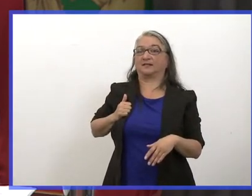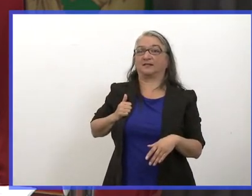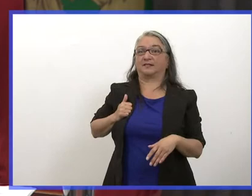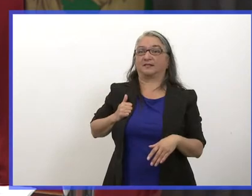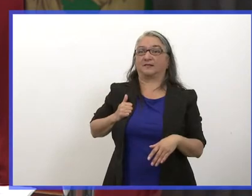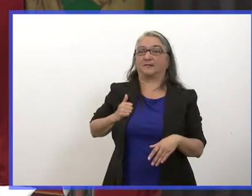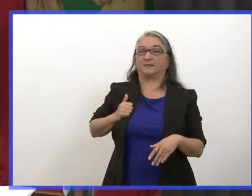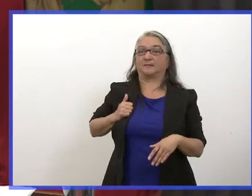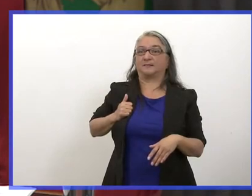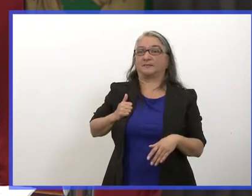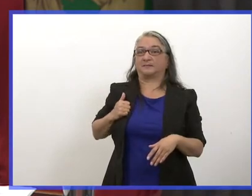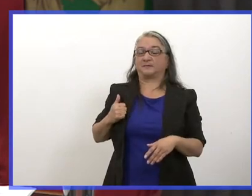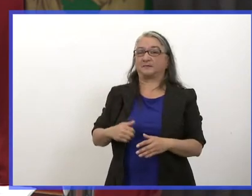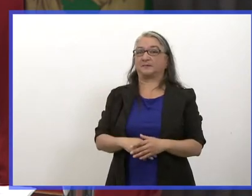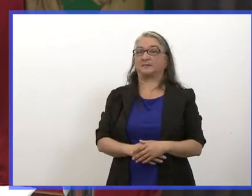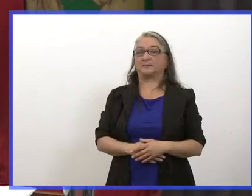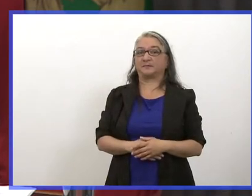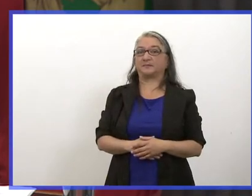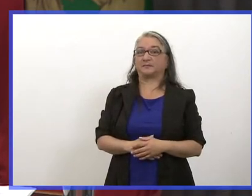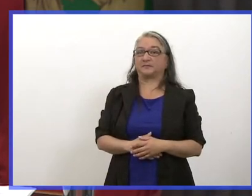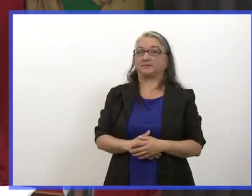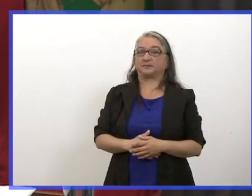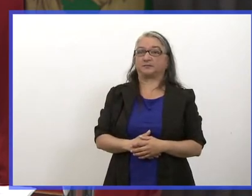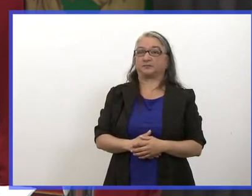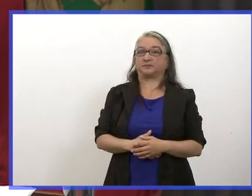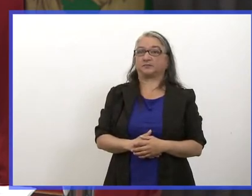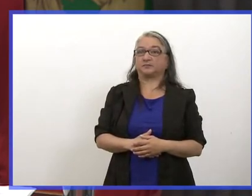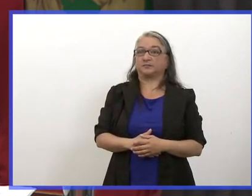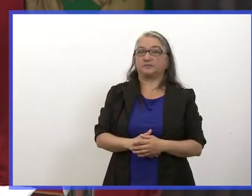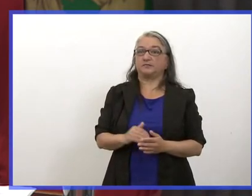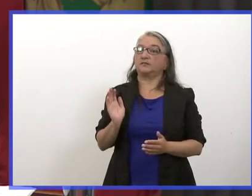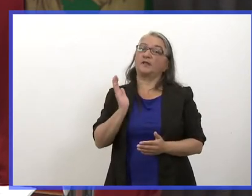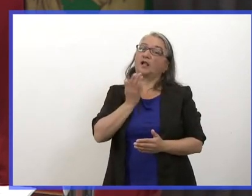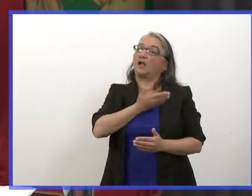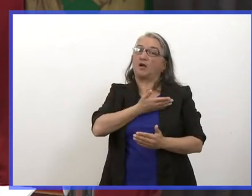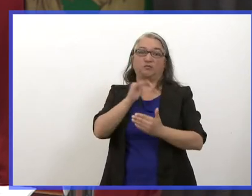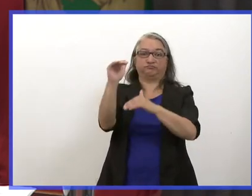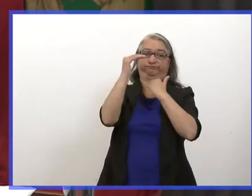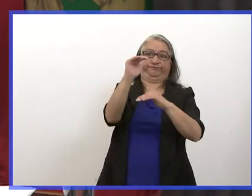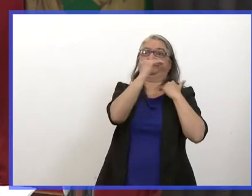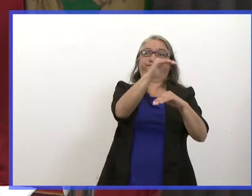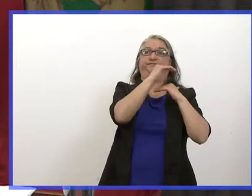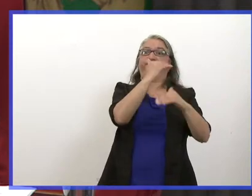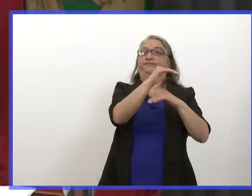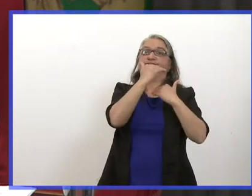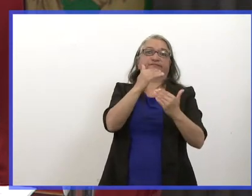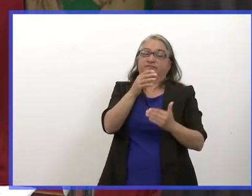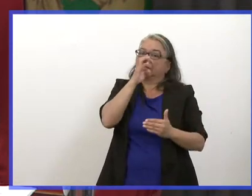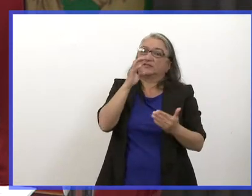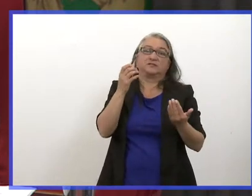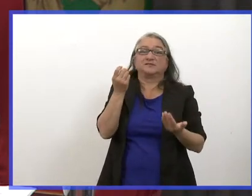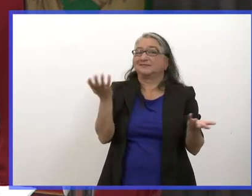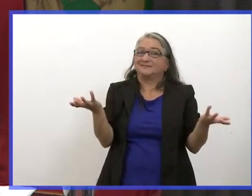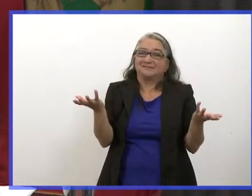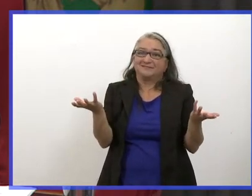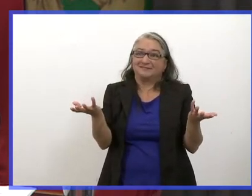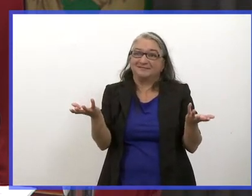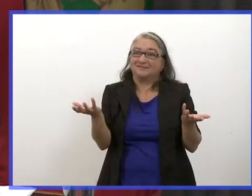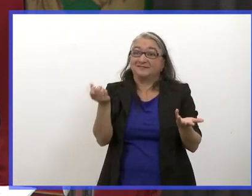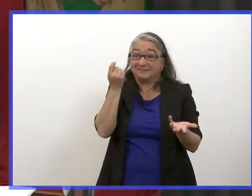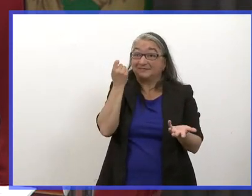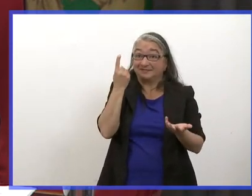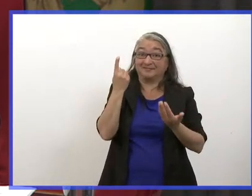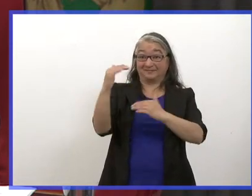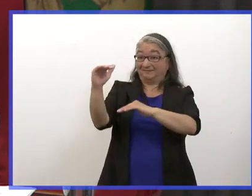for close to a month before that. But no restrictions work unless people work at them. And so